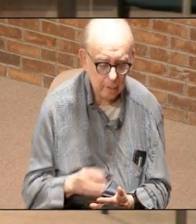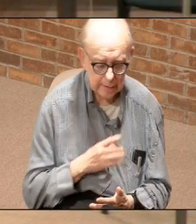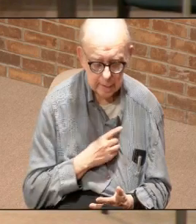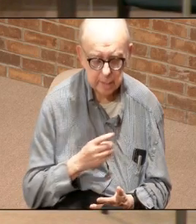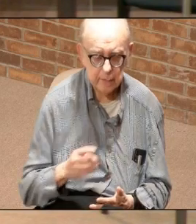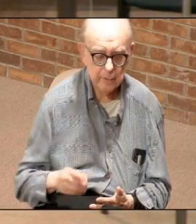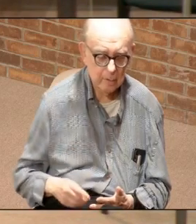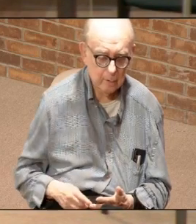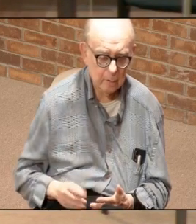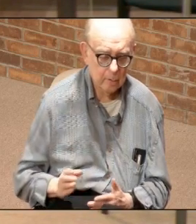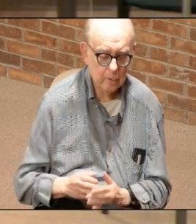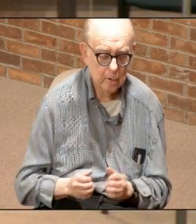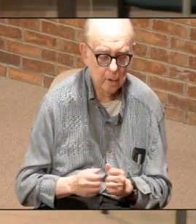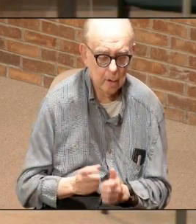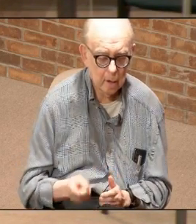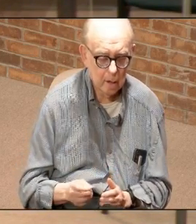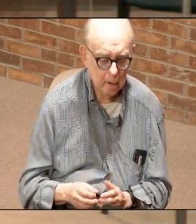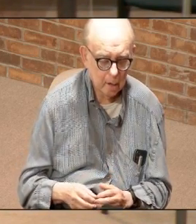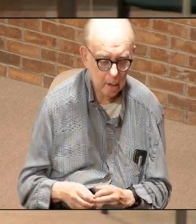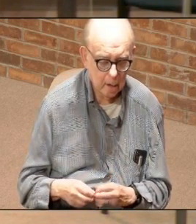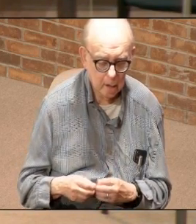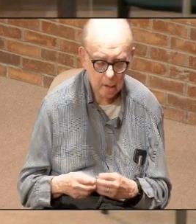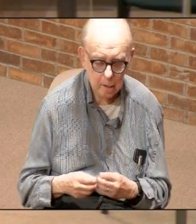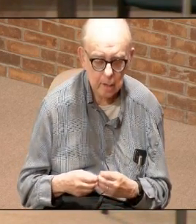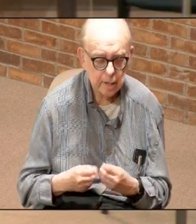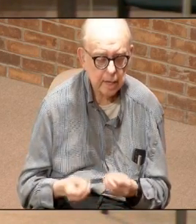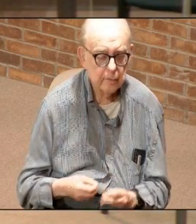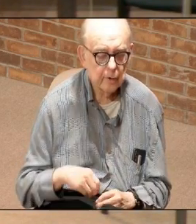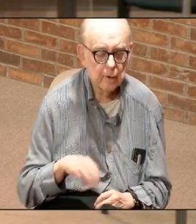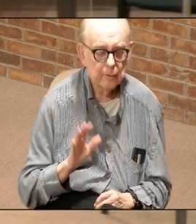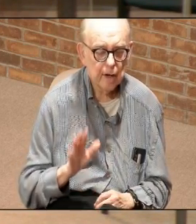David, I shared with you, he gave him 5 small stones.